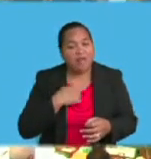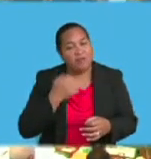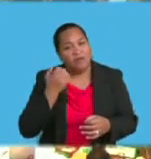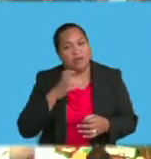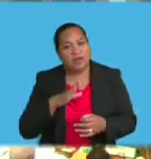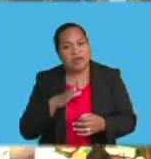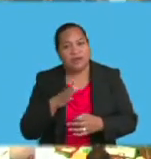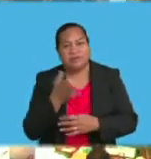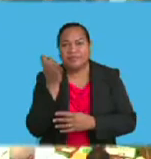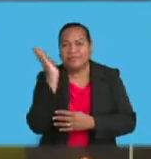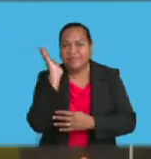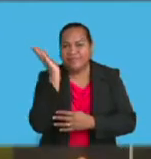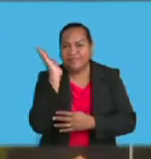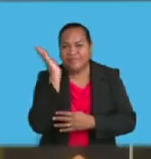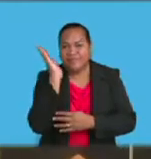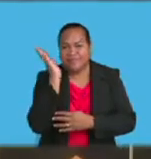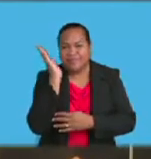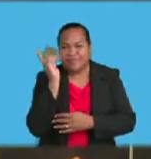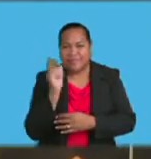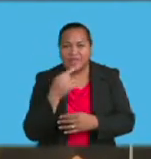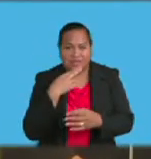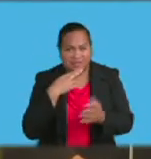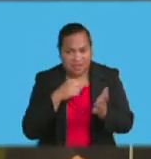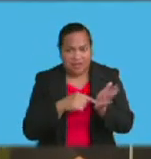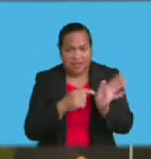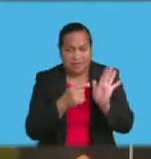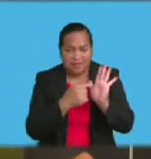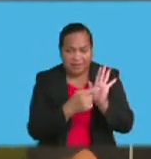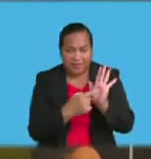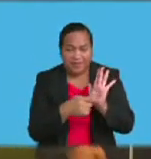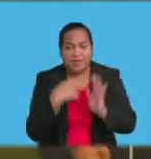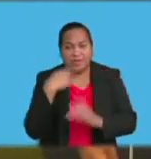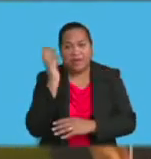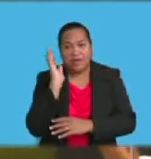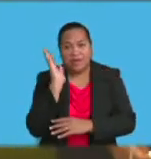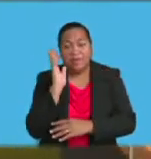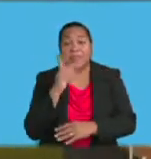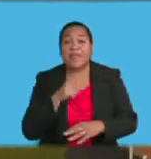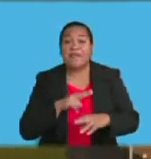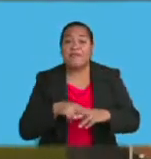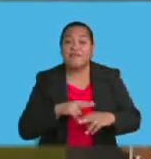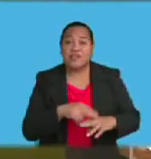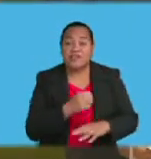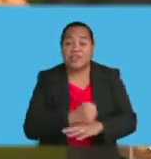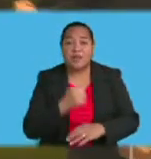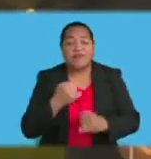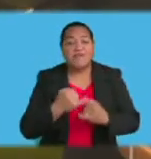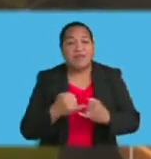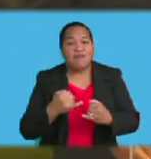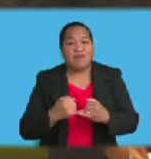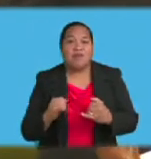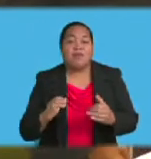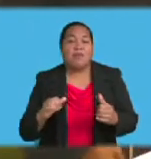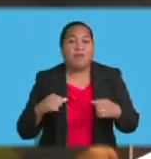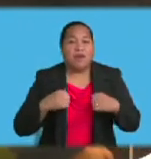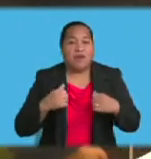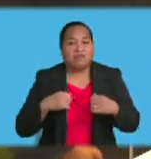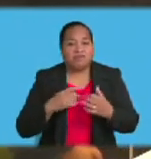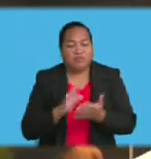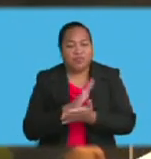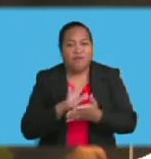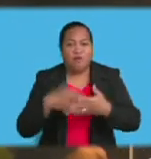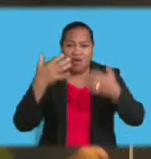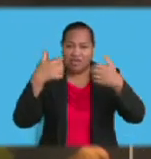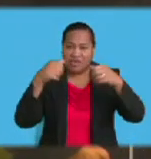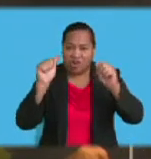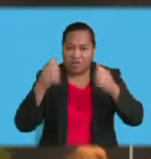earlier ministerial statement, the Fijian government is actually very proud of its accomplishments